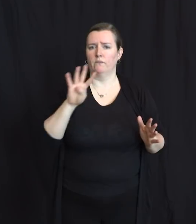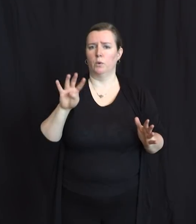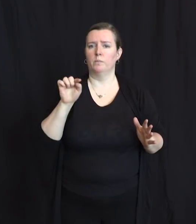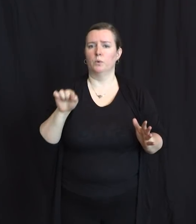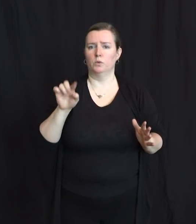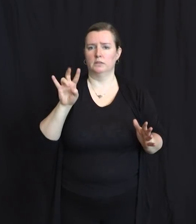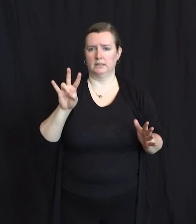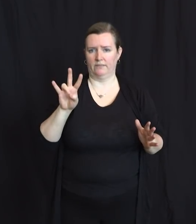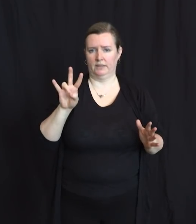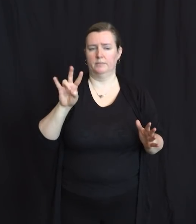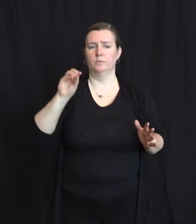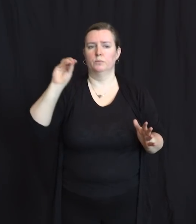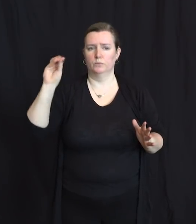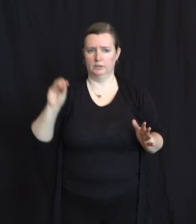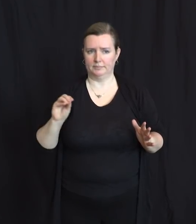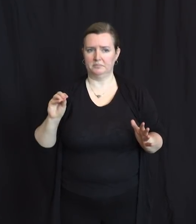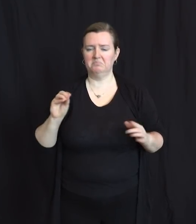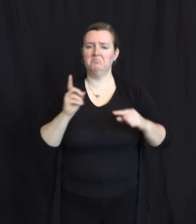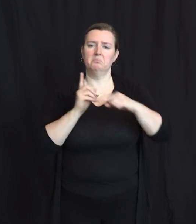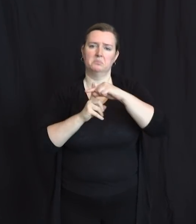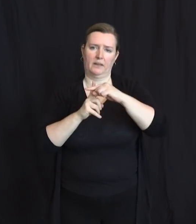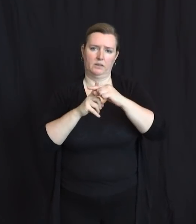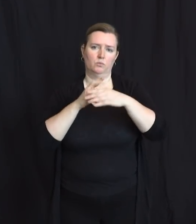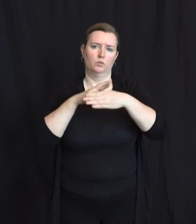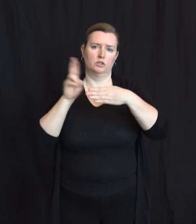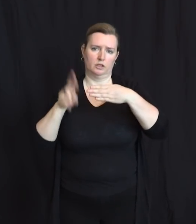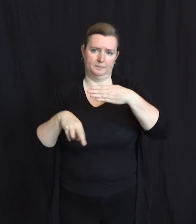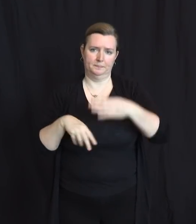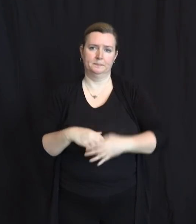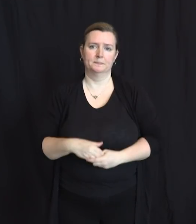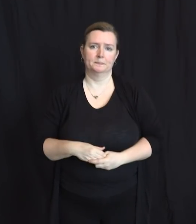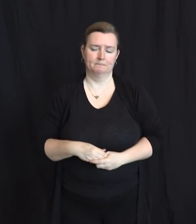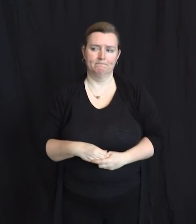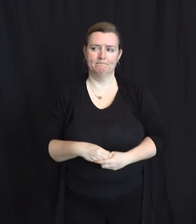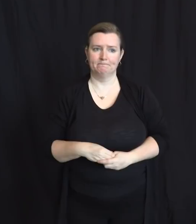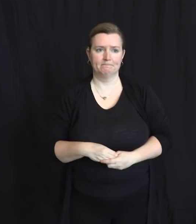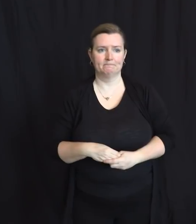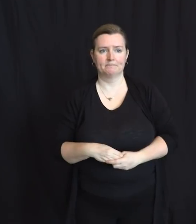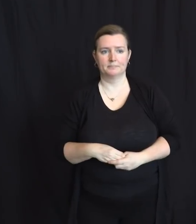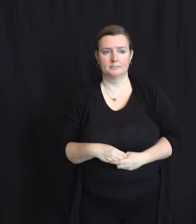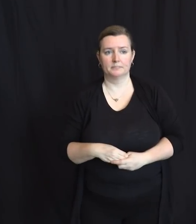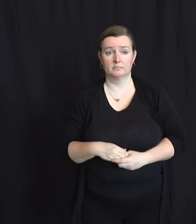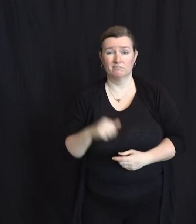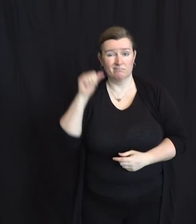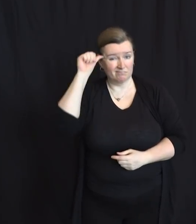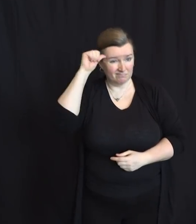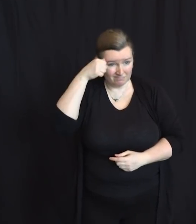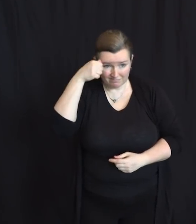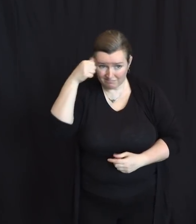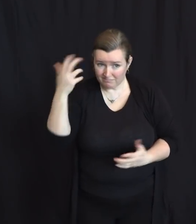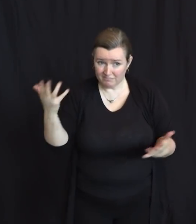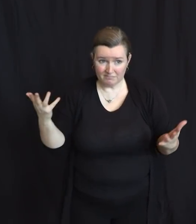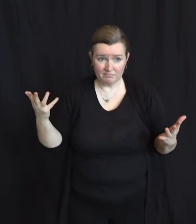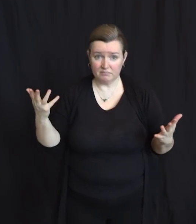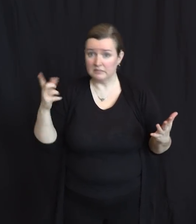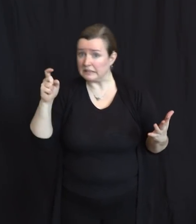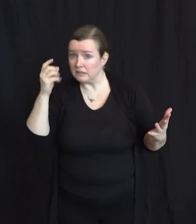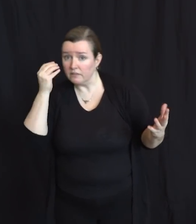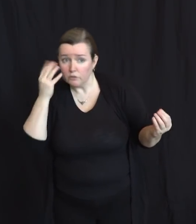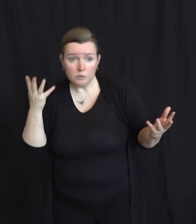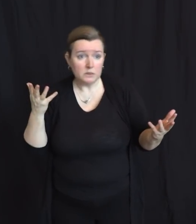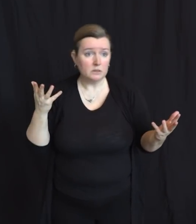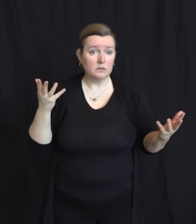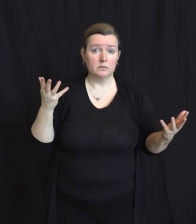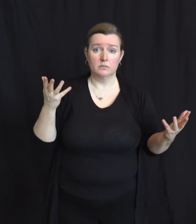44.27%. So I want to mention our call center again for individuals looking for COVID-19 information. As you